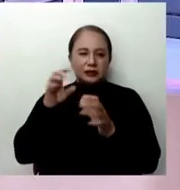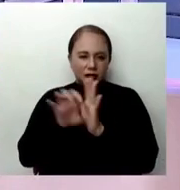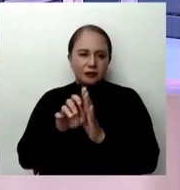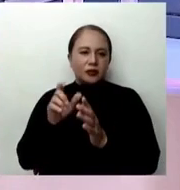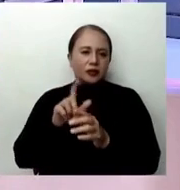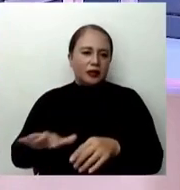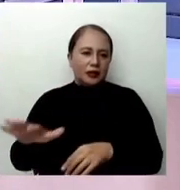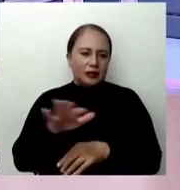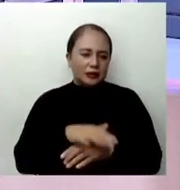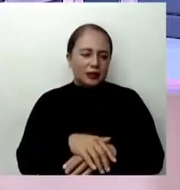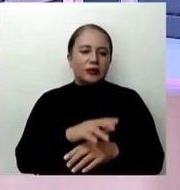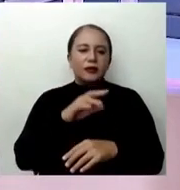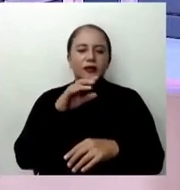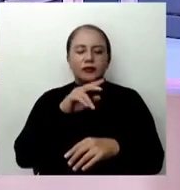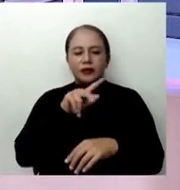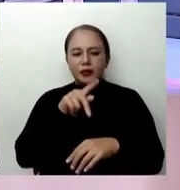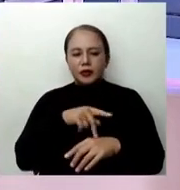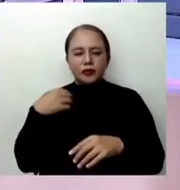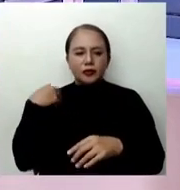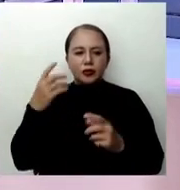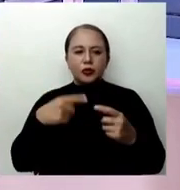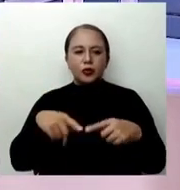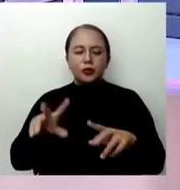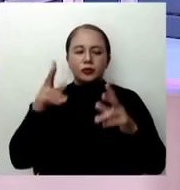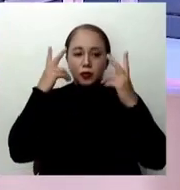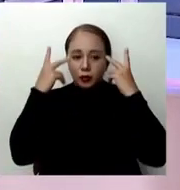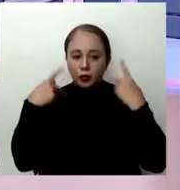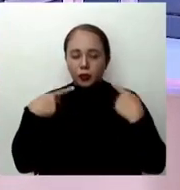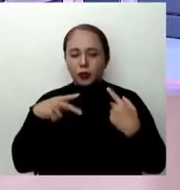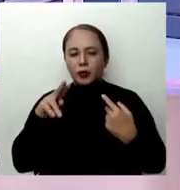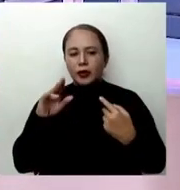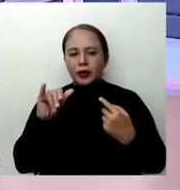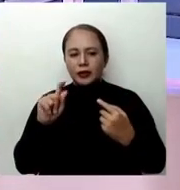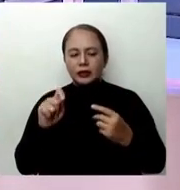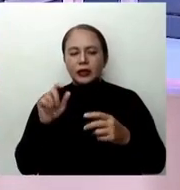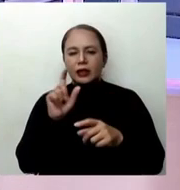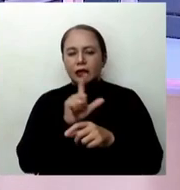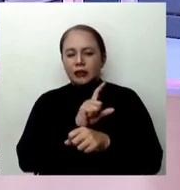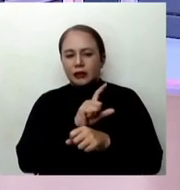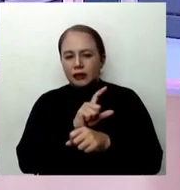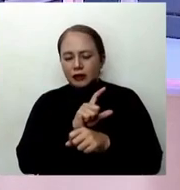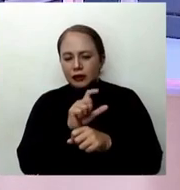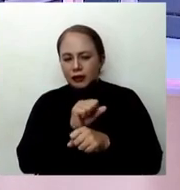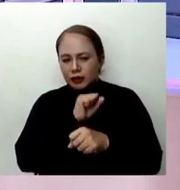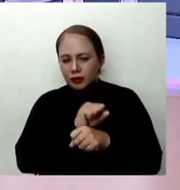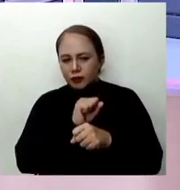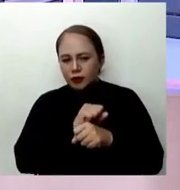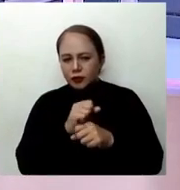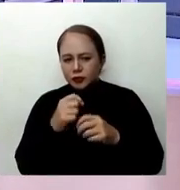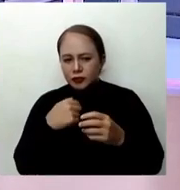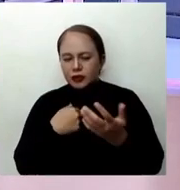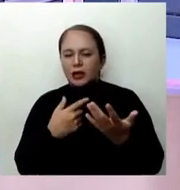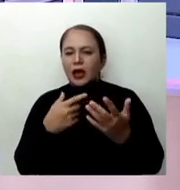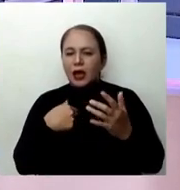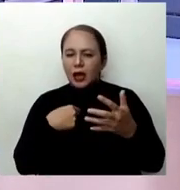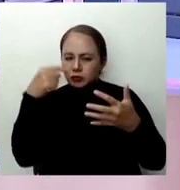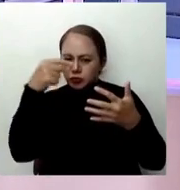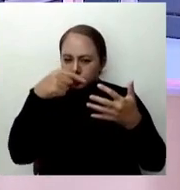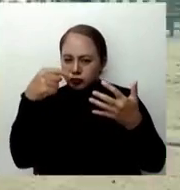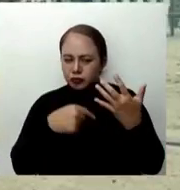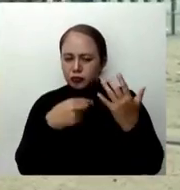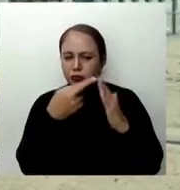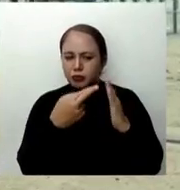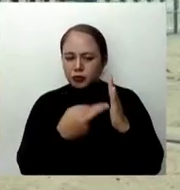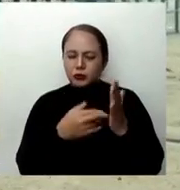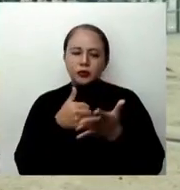As Philippine officials head to Kuwait to iron out their labor row, one lawmaker suggests several measures that would help ensure